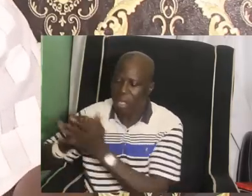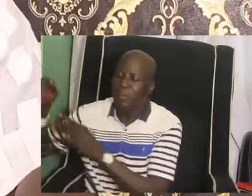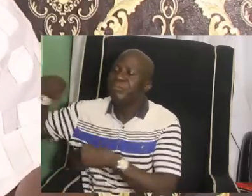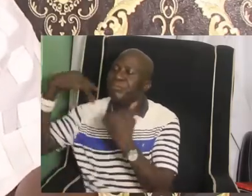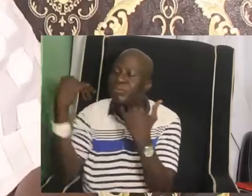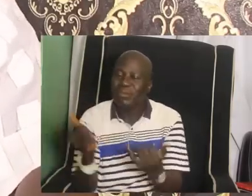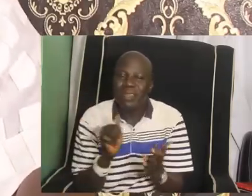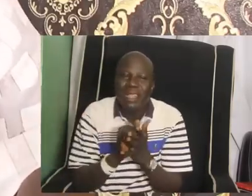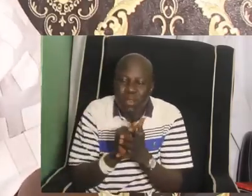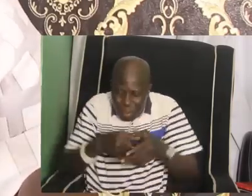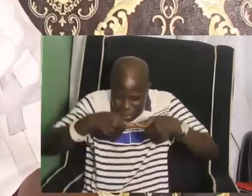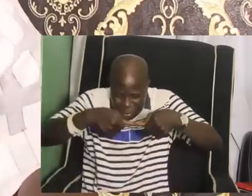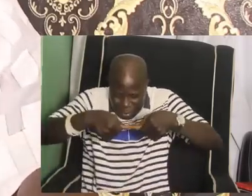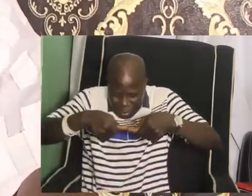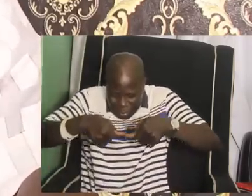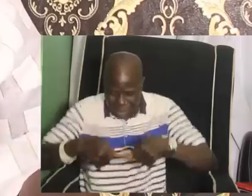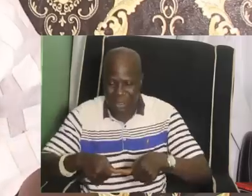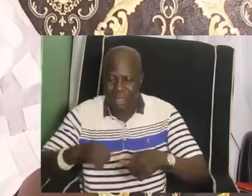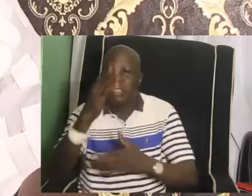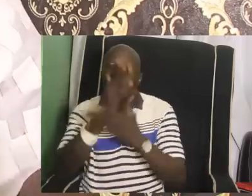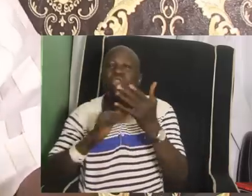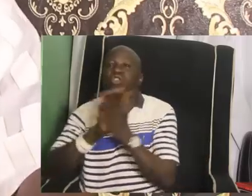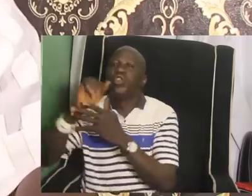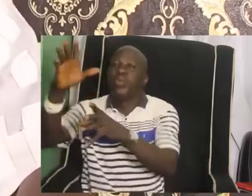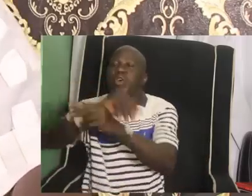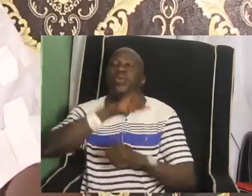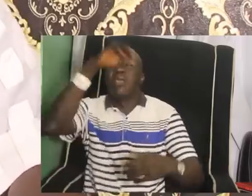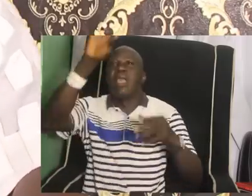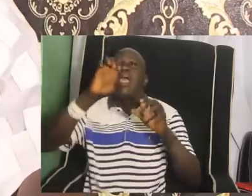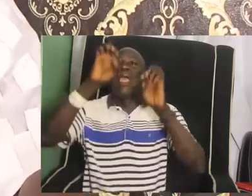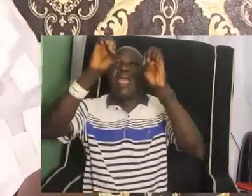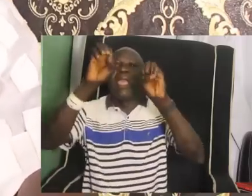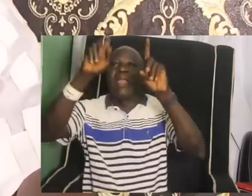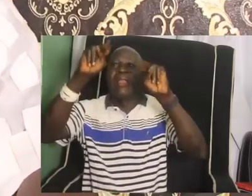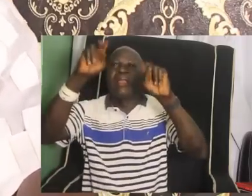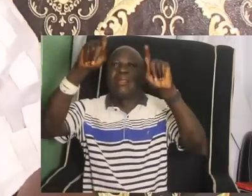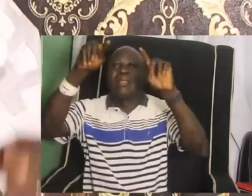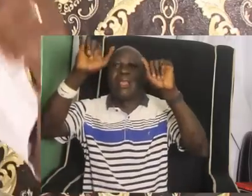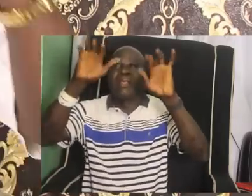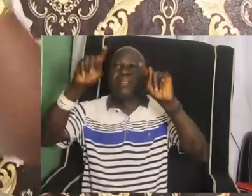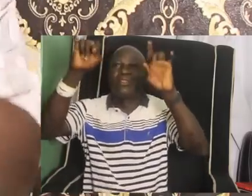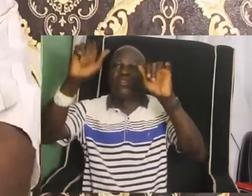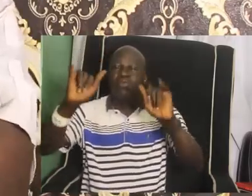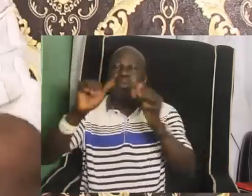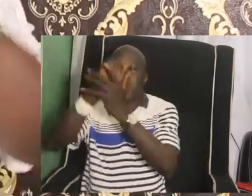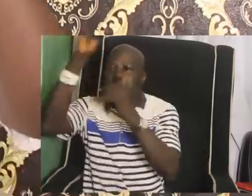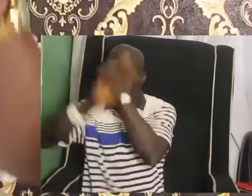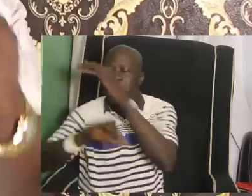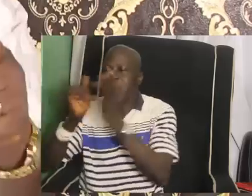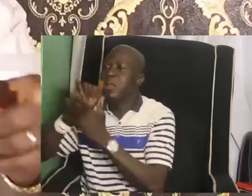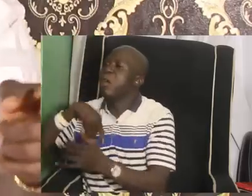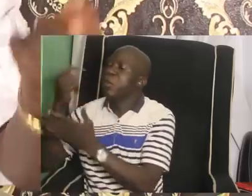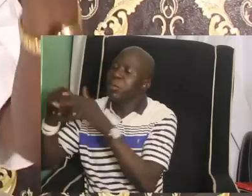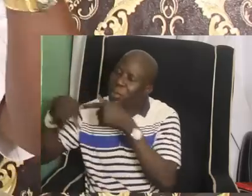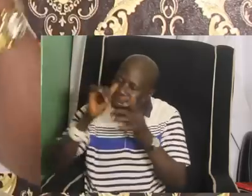Now, afesili awon eto re to ti gba. We want to seal your entitlement as you will receive. For the thing kede fun eyin te